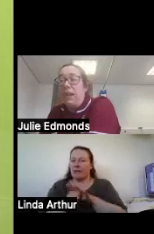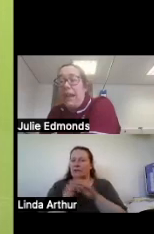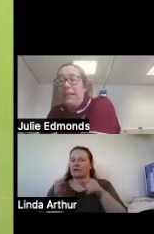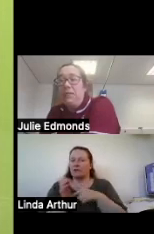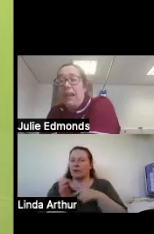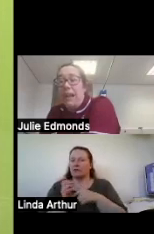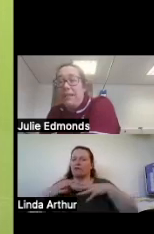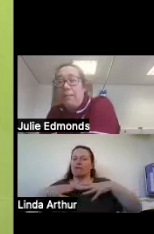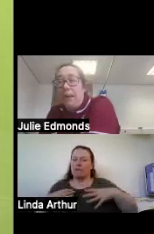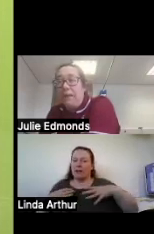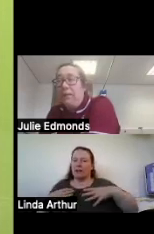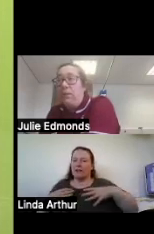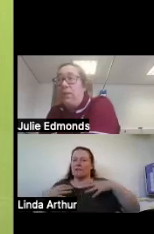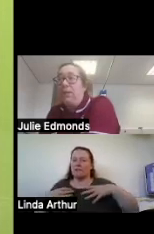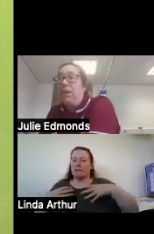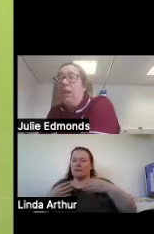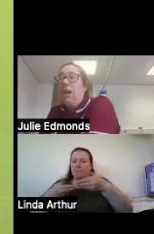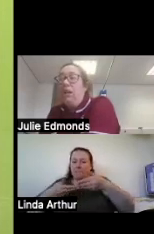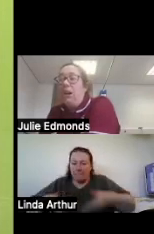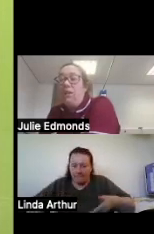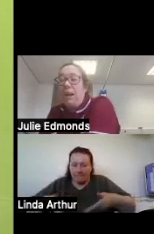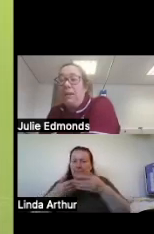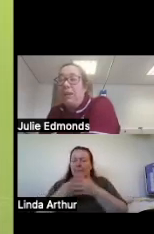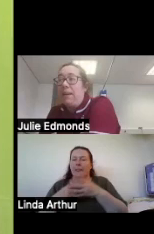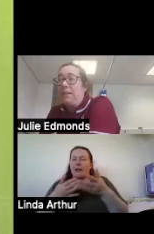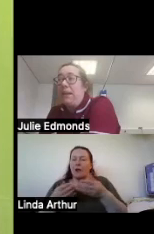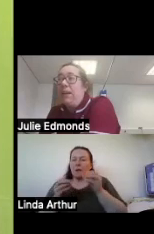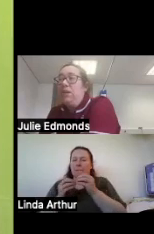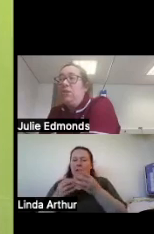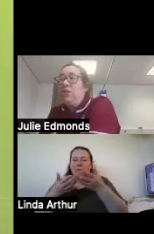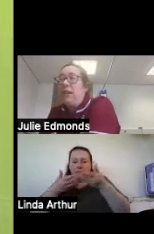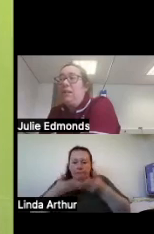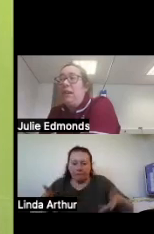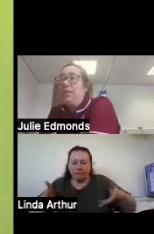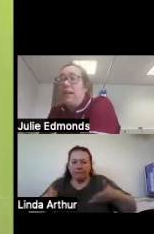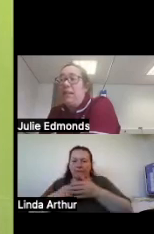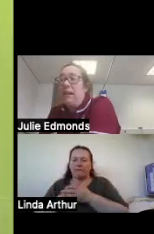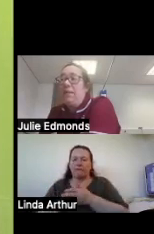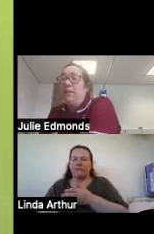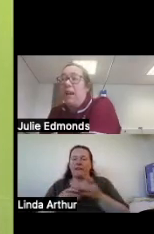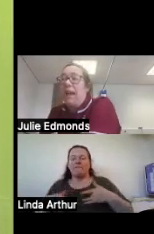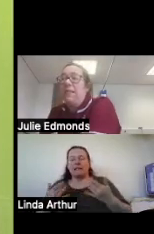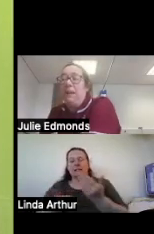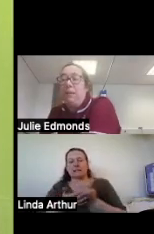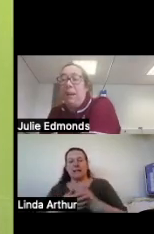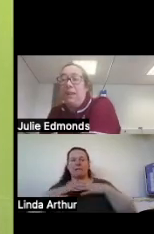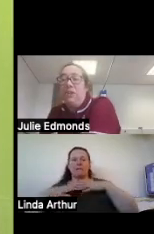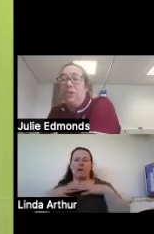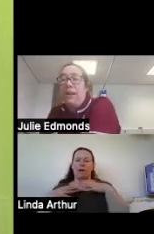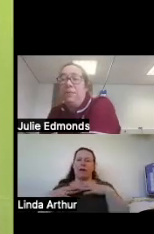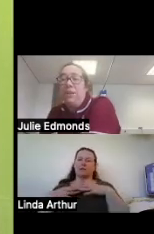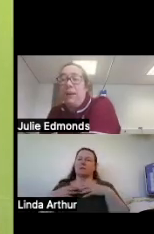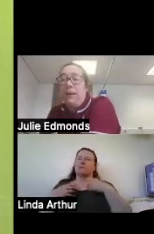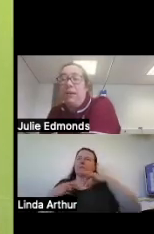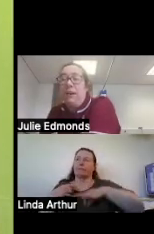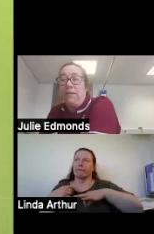to relax that pelvic floor muscle, allow the bladder to empty. So you need to feel safe and relaxed to be able to pass urine